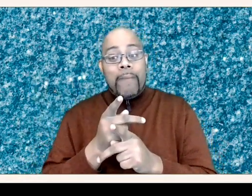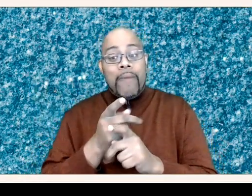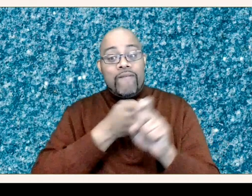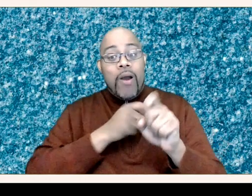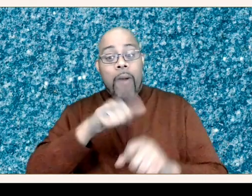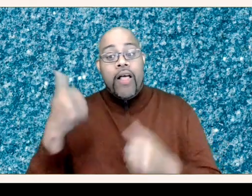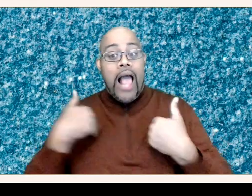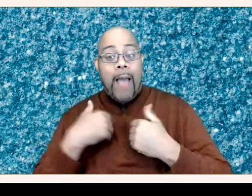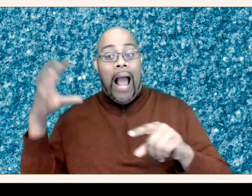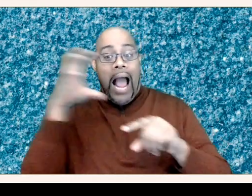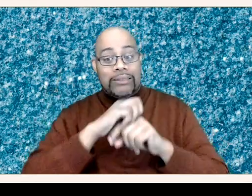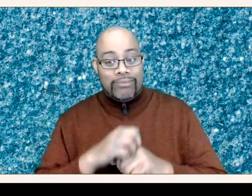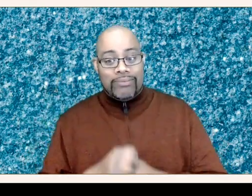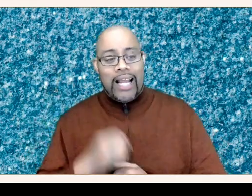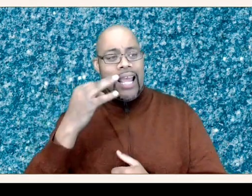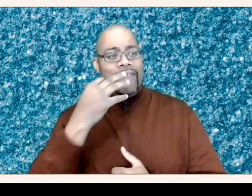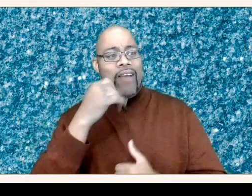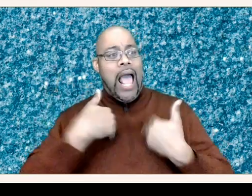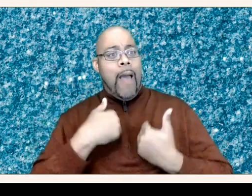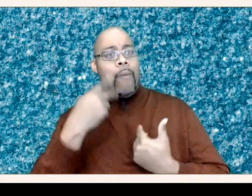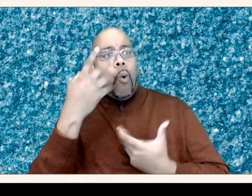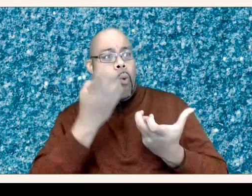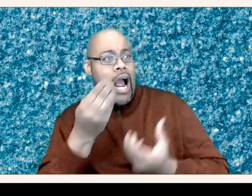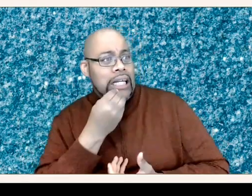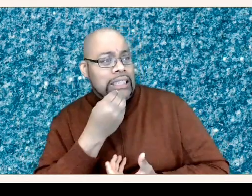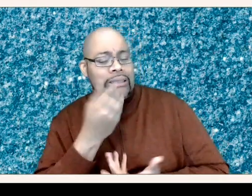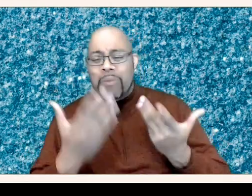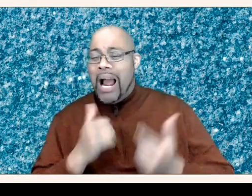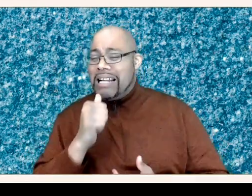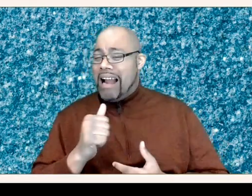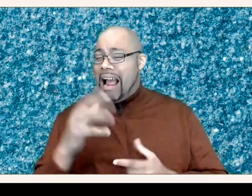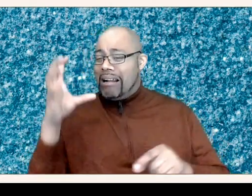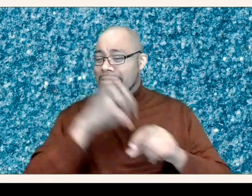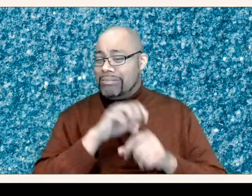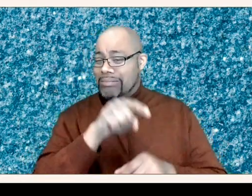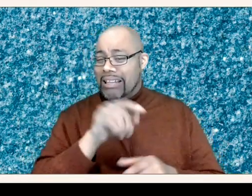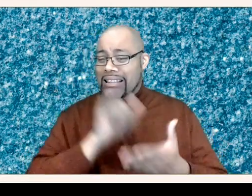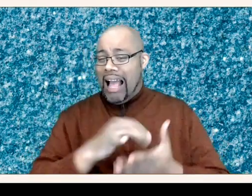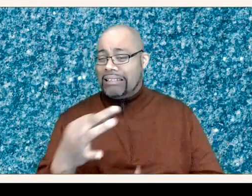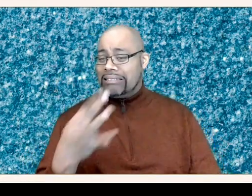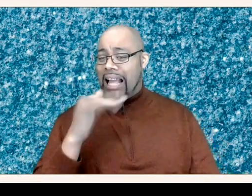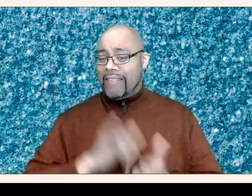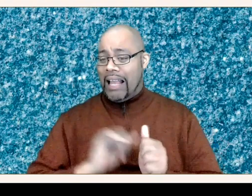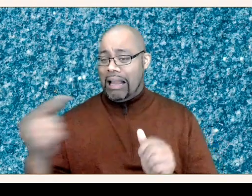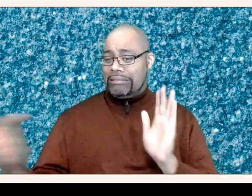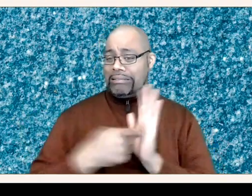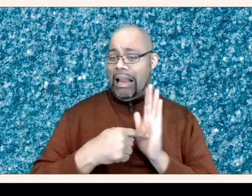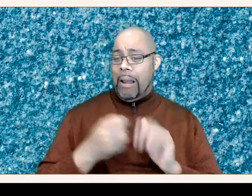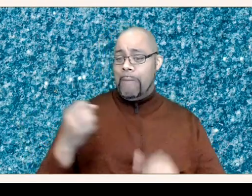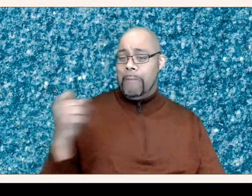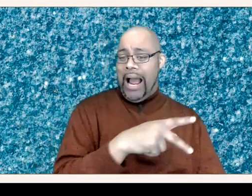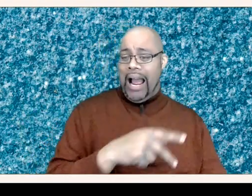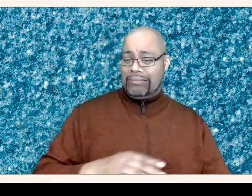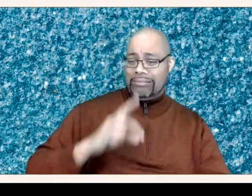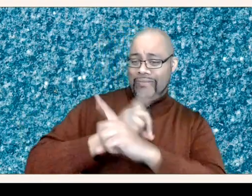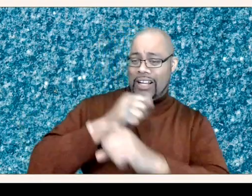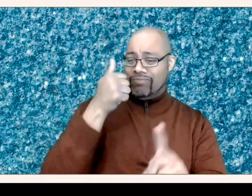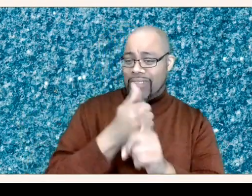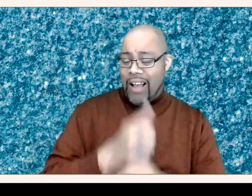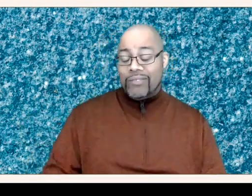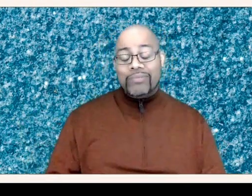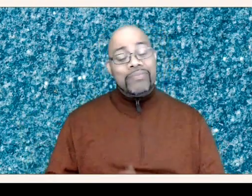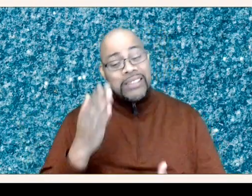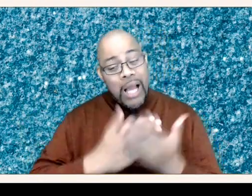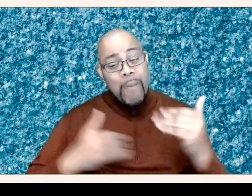you have an ocean of dining options out there, you're probably not going to go for the snack that stings you back. Though, there are some